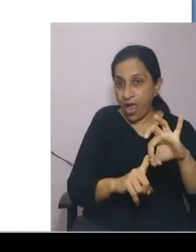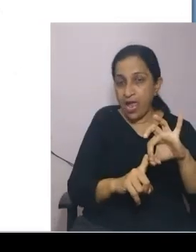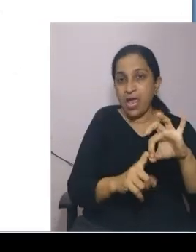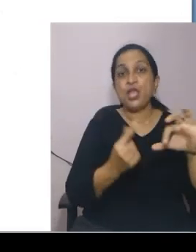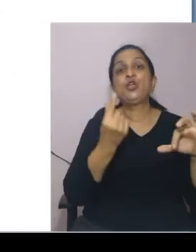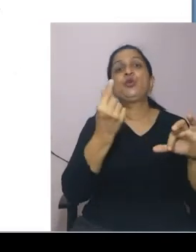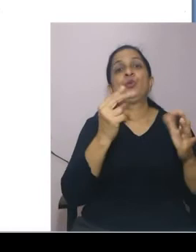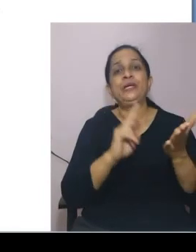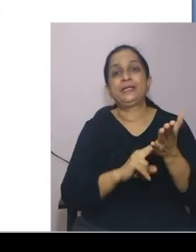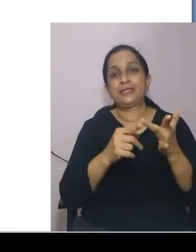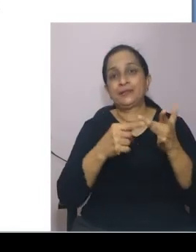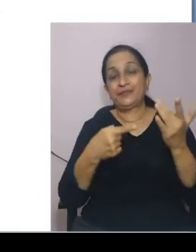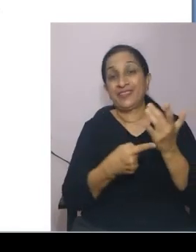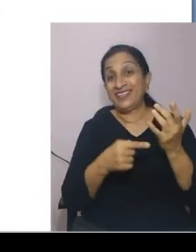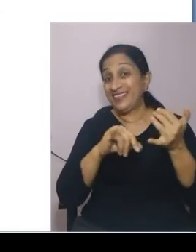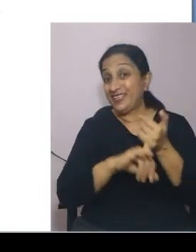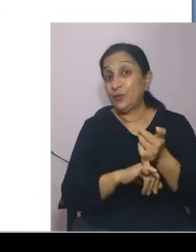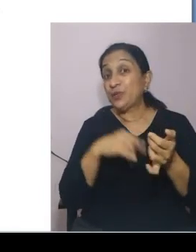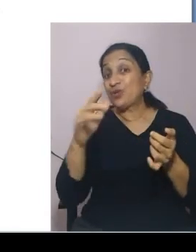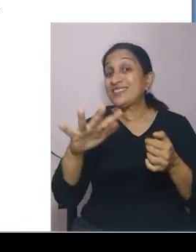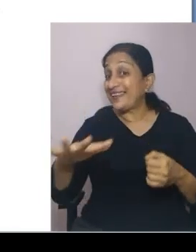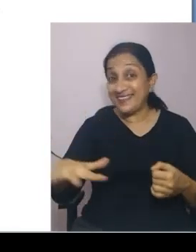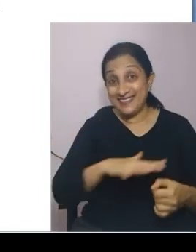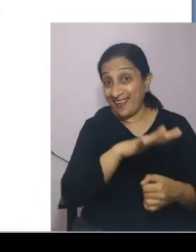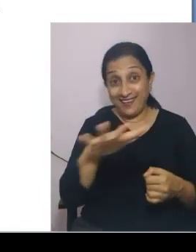174 square units.